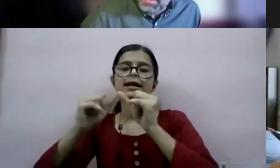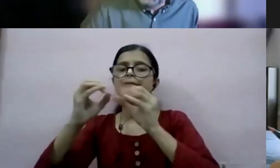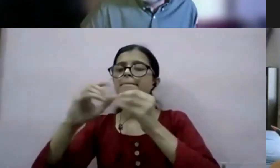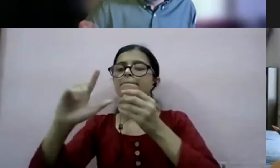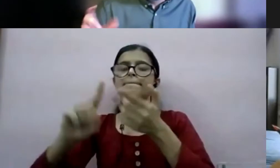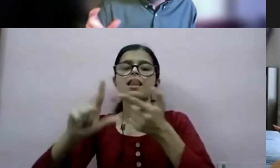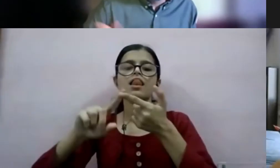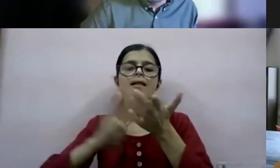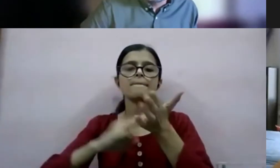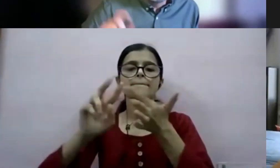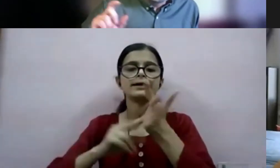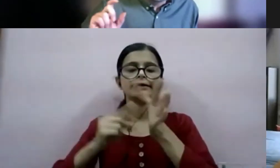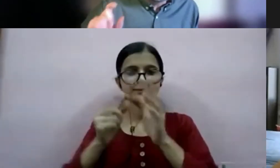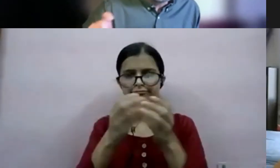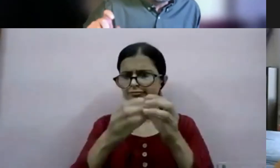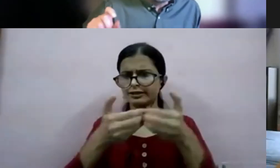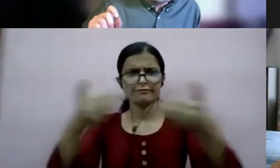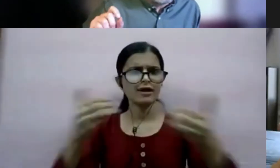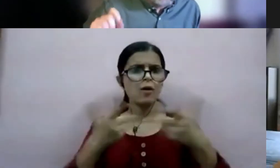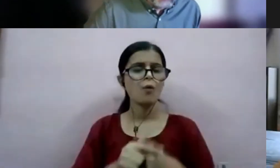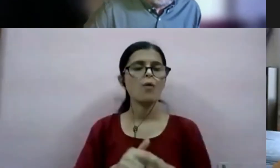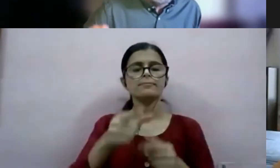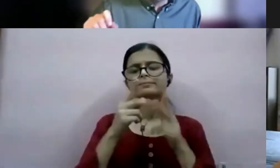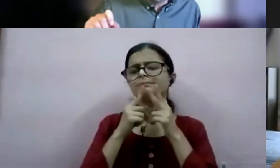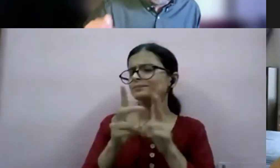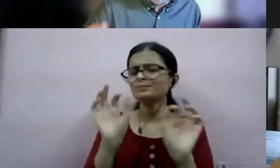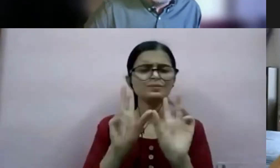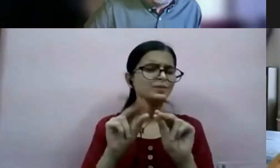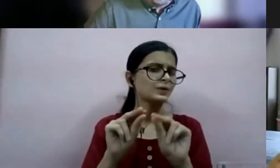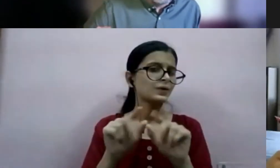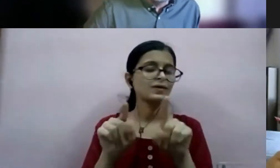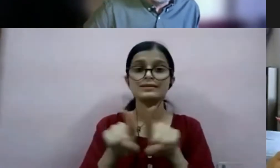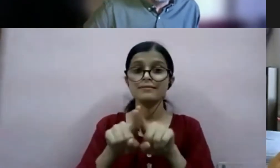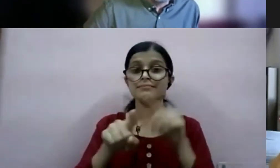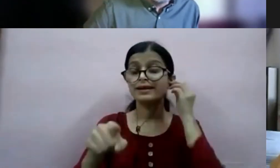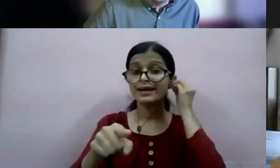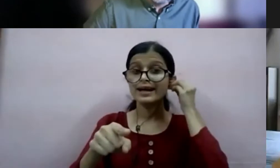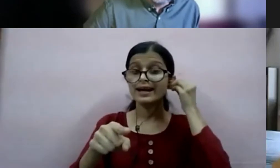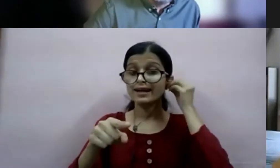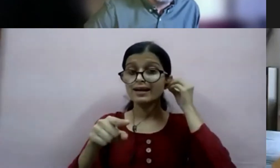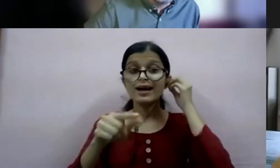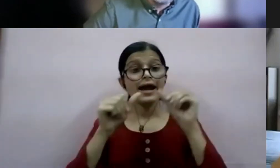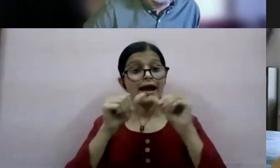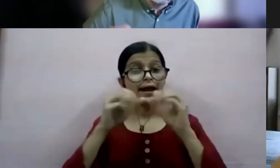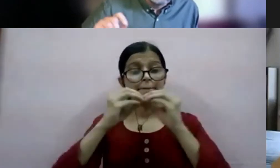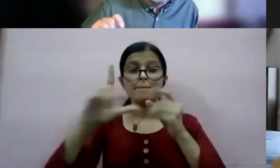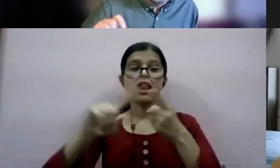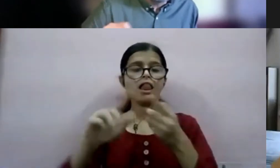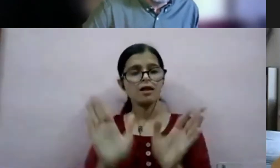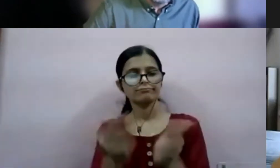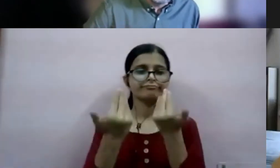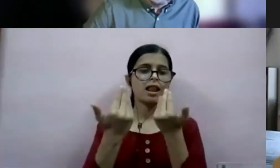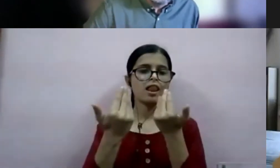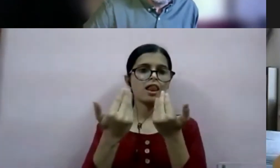I think they both mean the same thing. There's a difference between disablement and ableism, though, between disability and ableism. I think there's